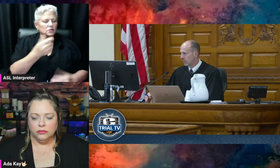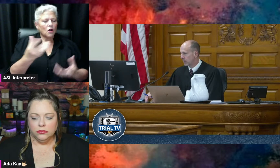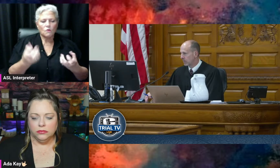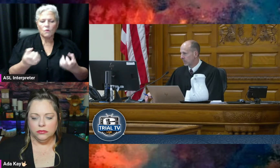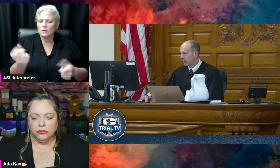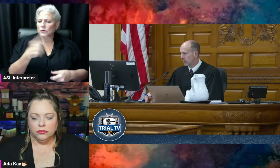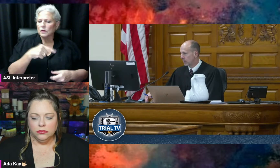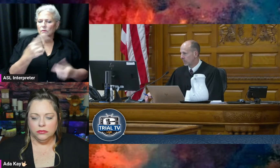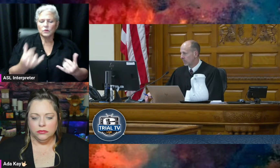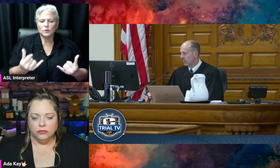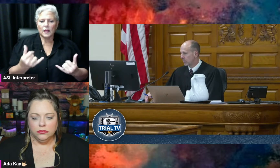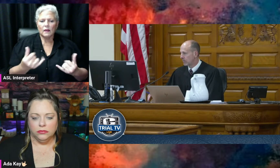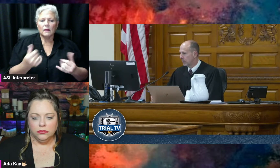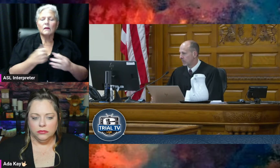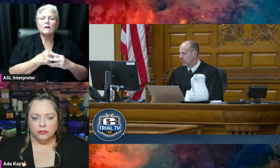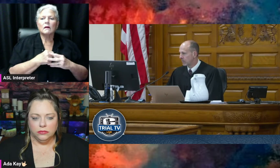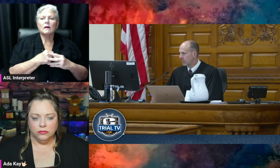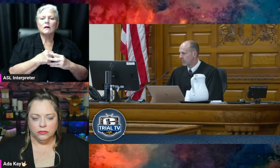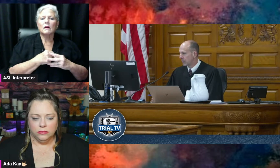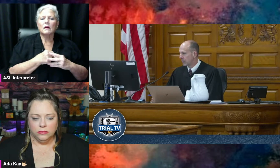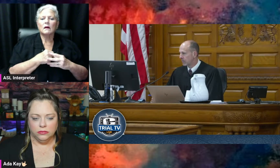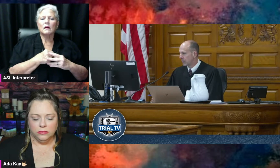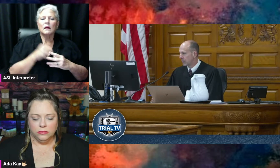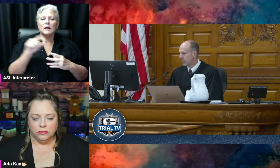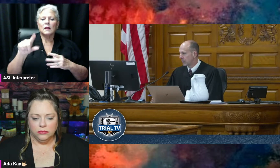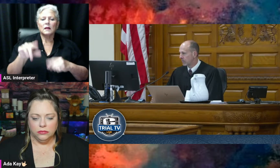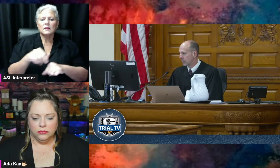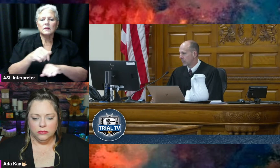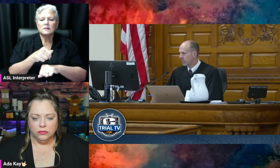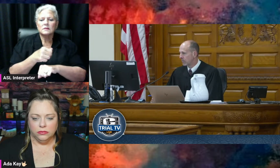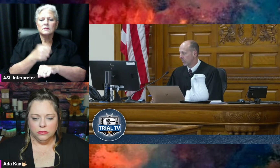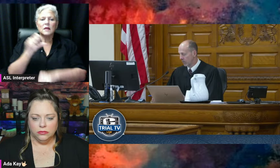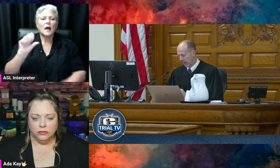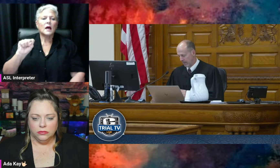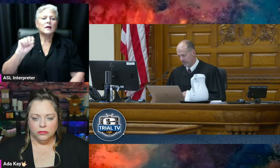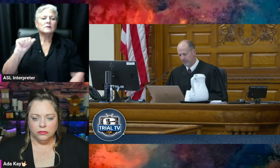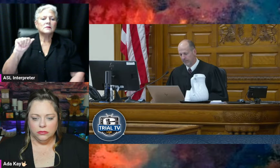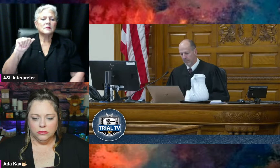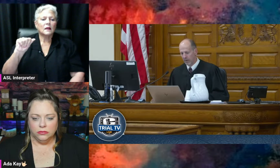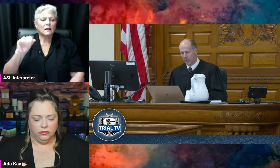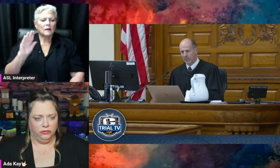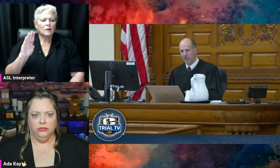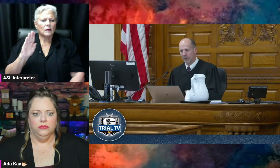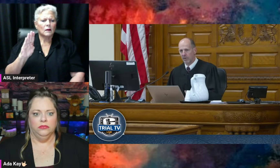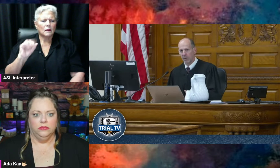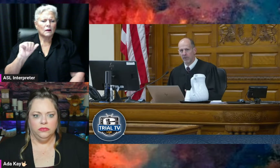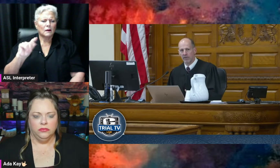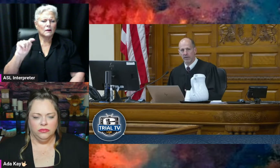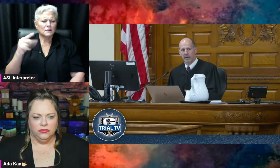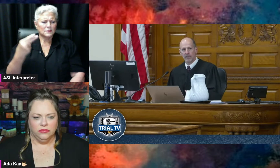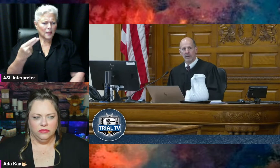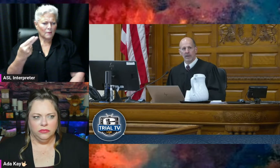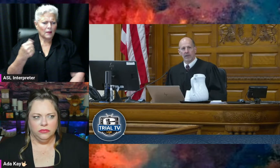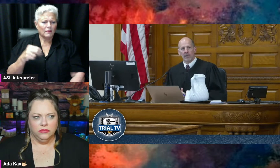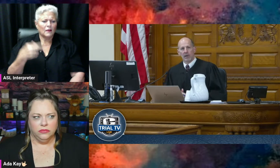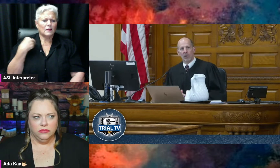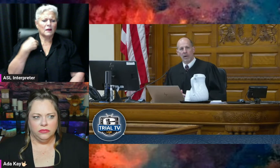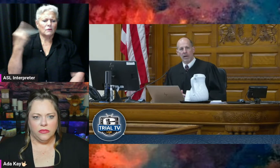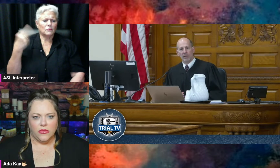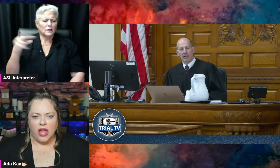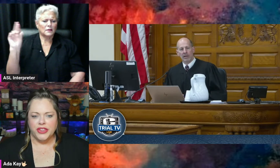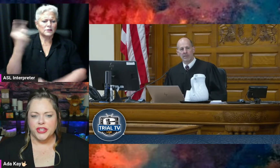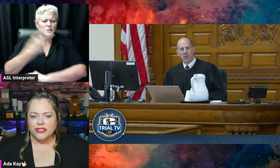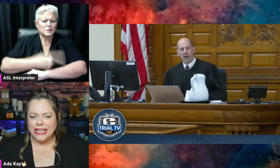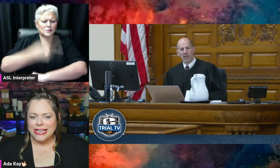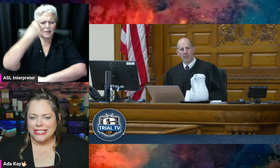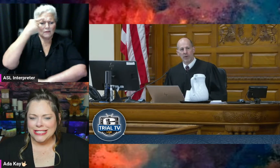that it is the Sabbath and it is a religious day for him. Okay. All right. Very good.